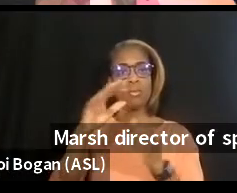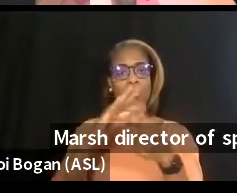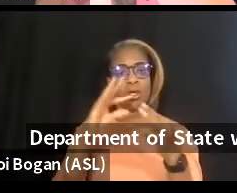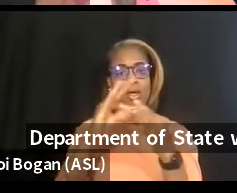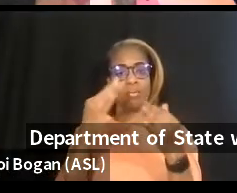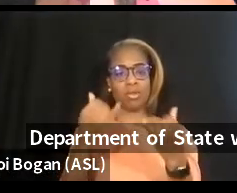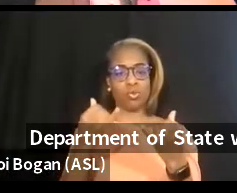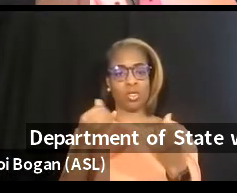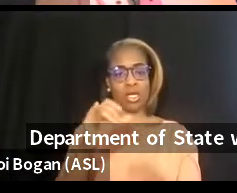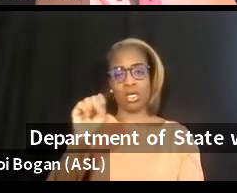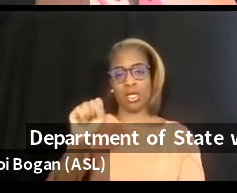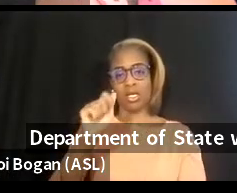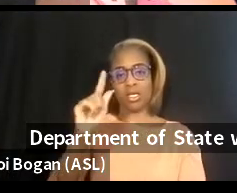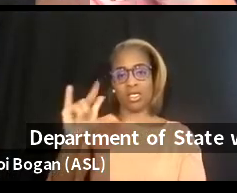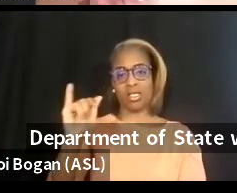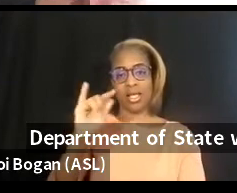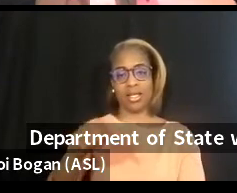please.